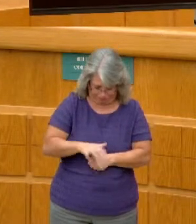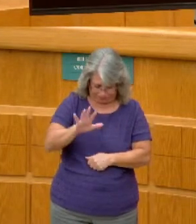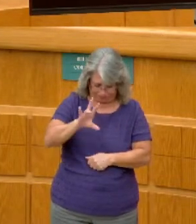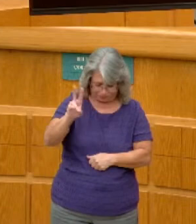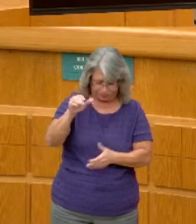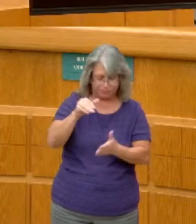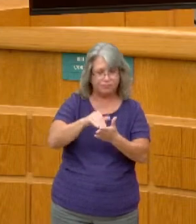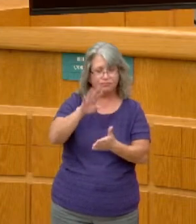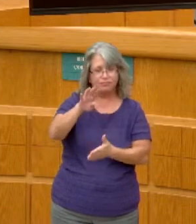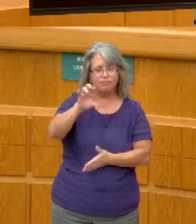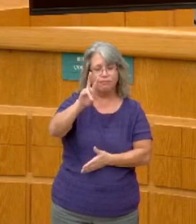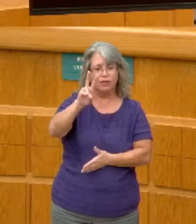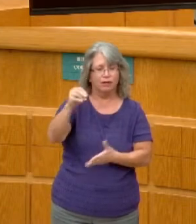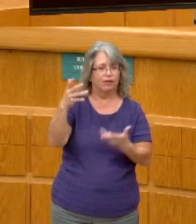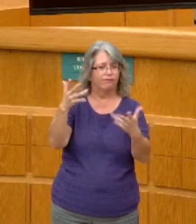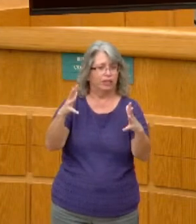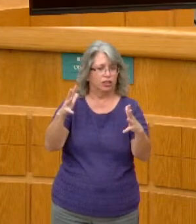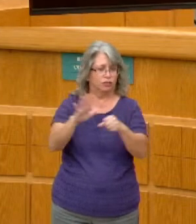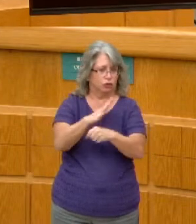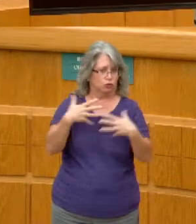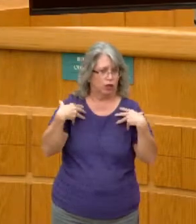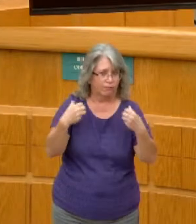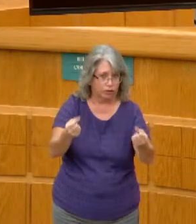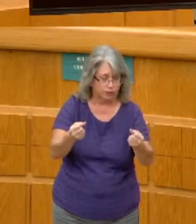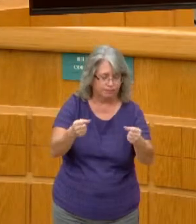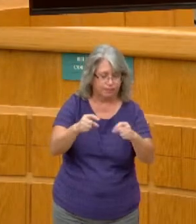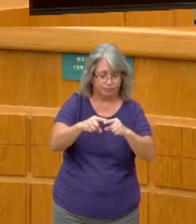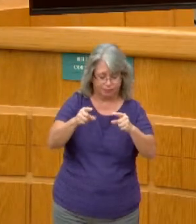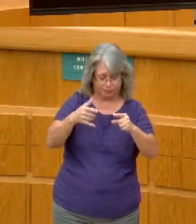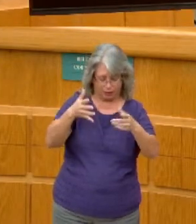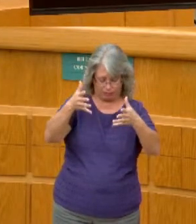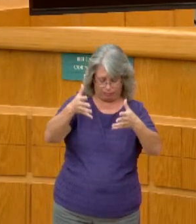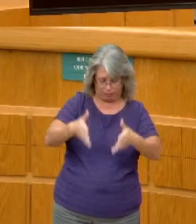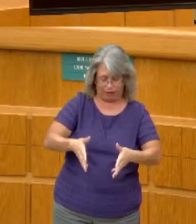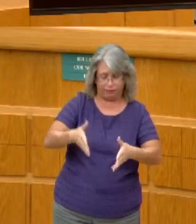57,470 have recovered, but what we still have are